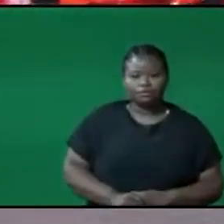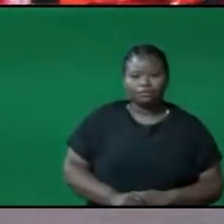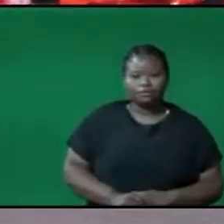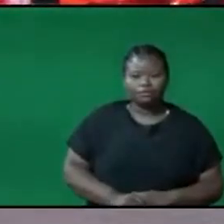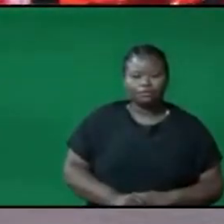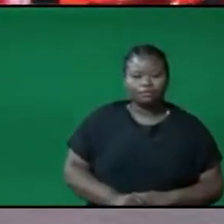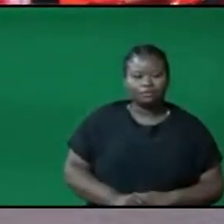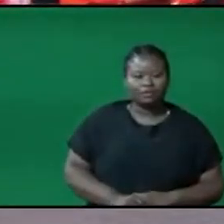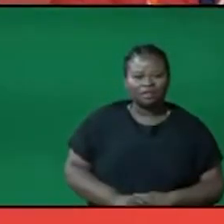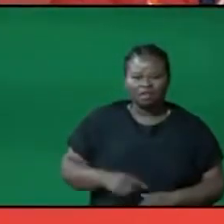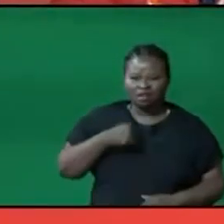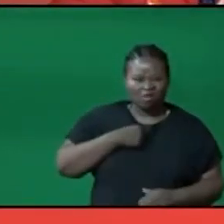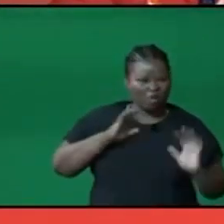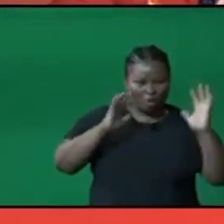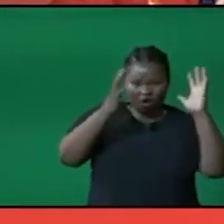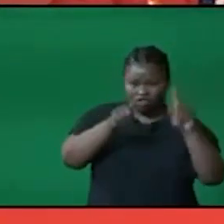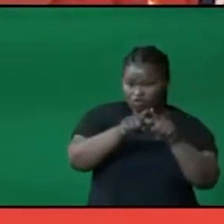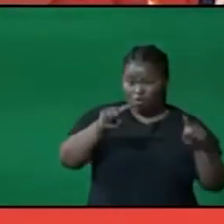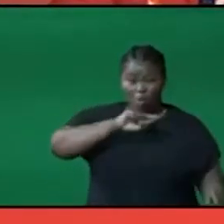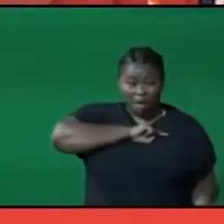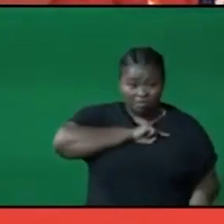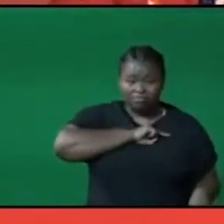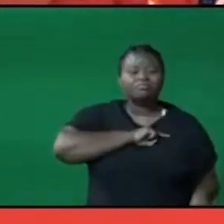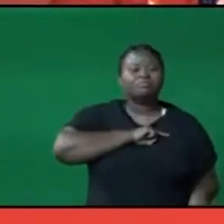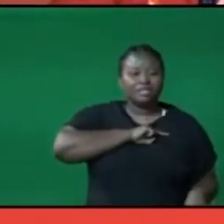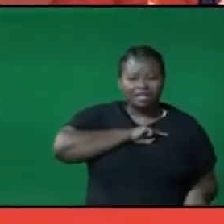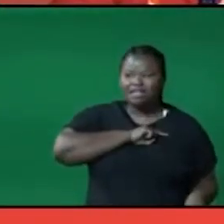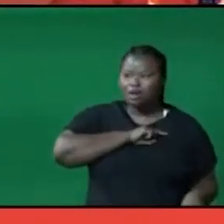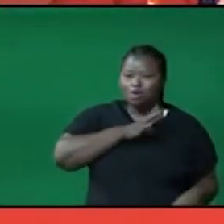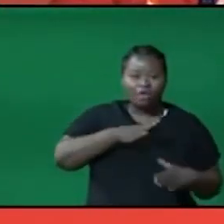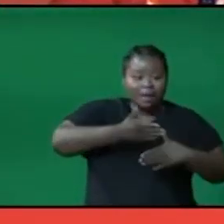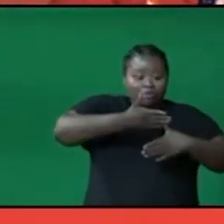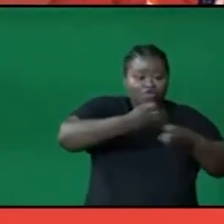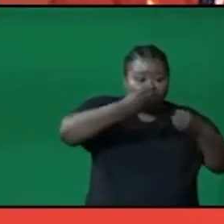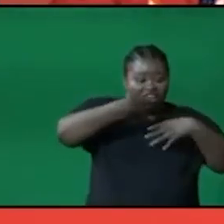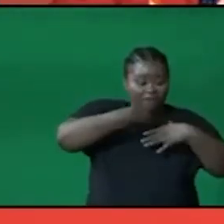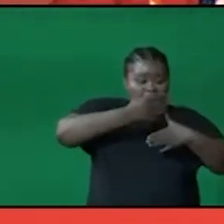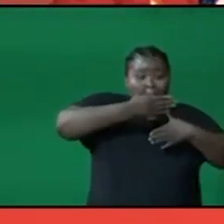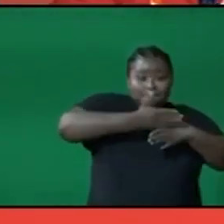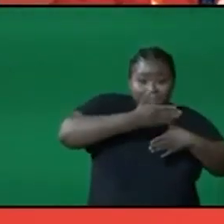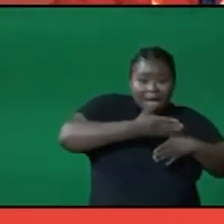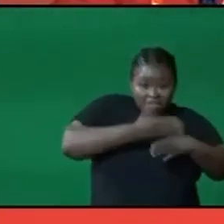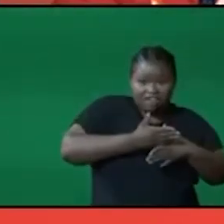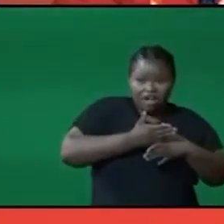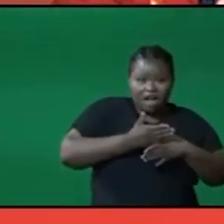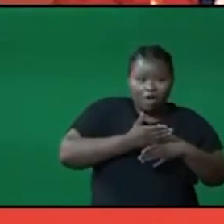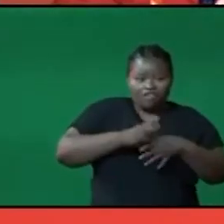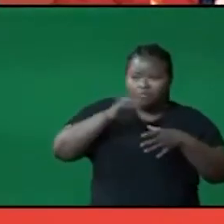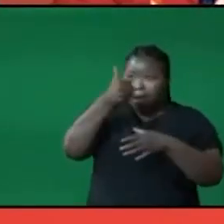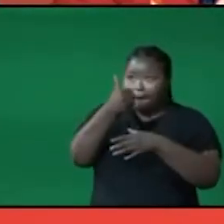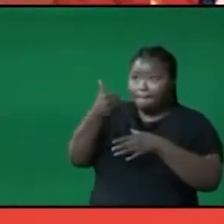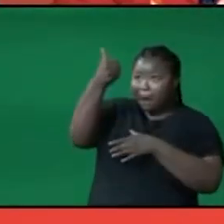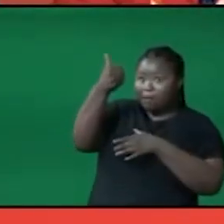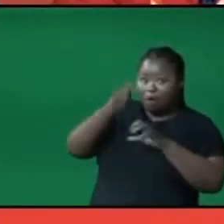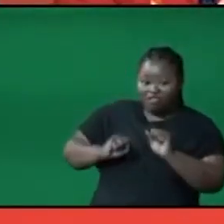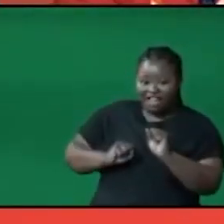I will not congratulate you because to be tasked with the responsibility of being the vanguard of the